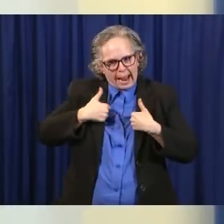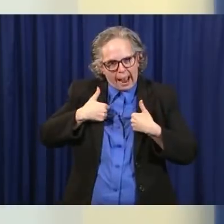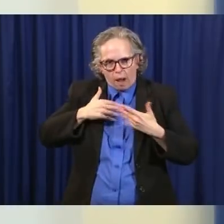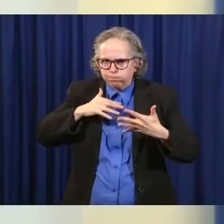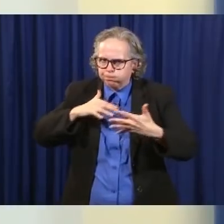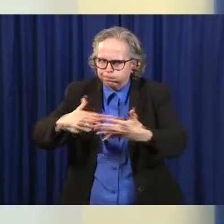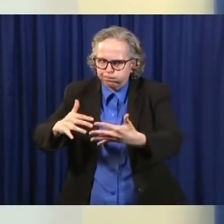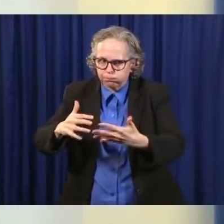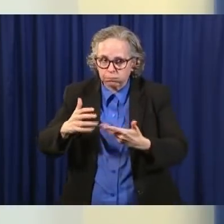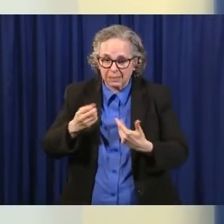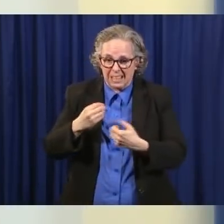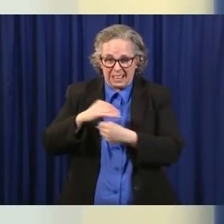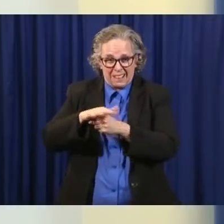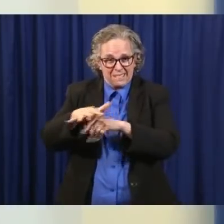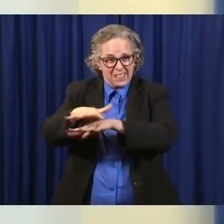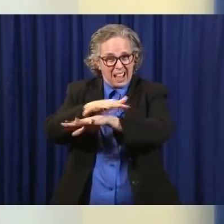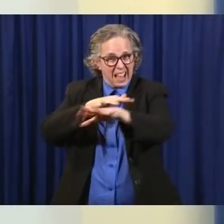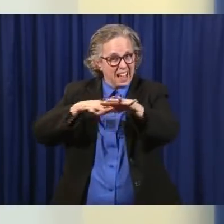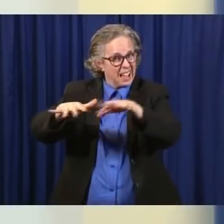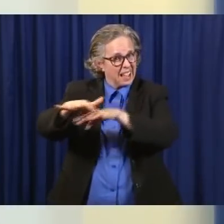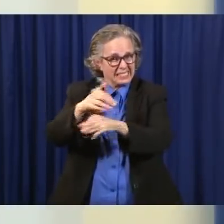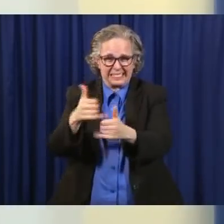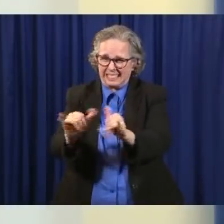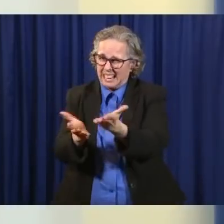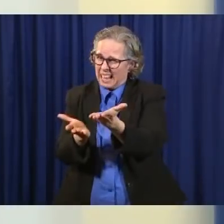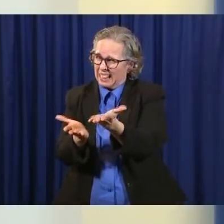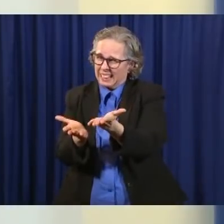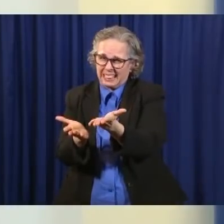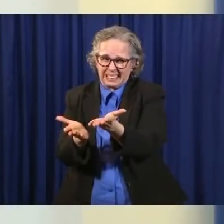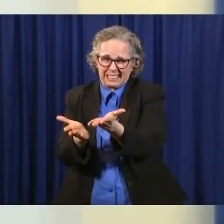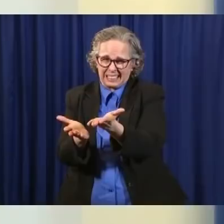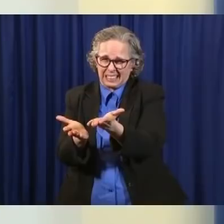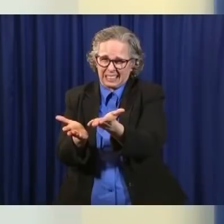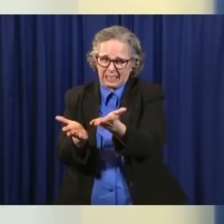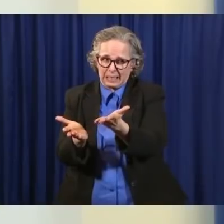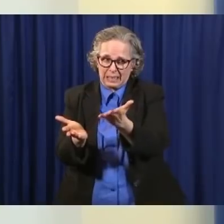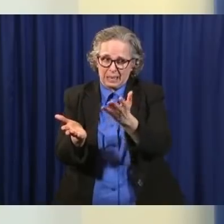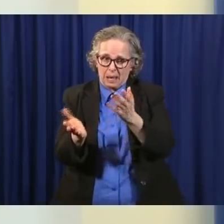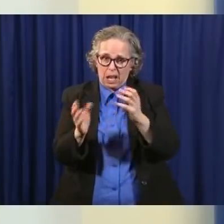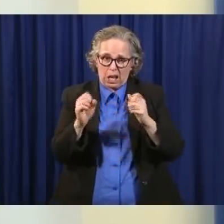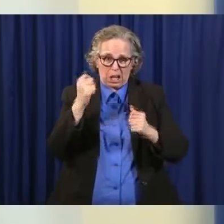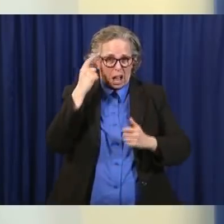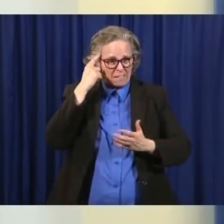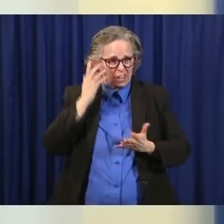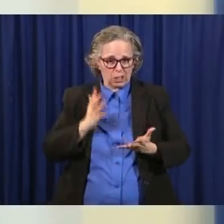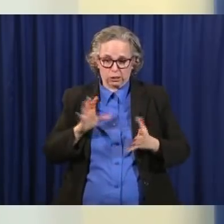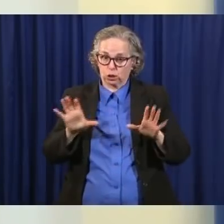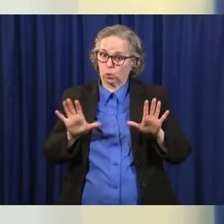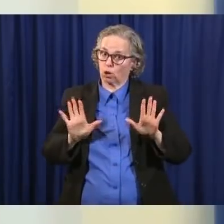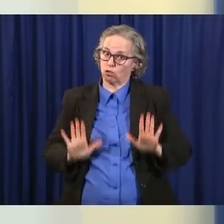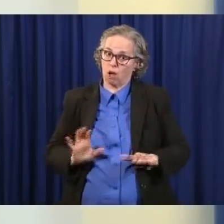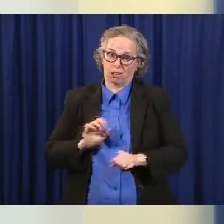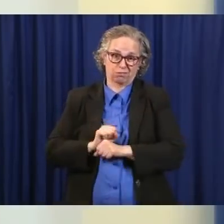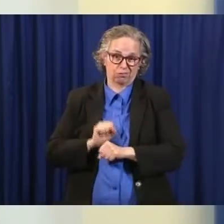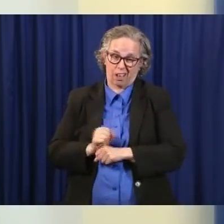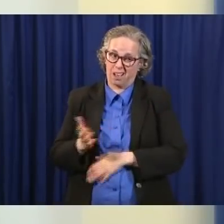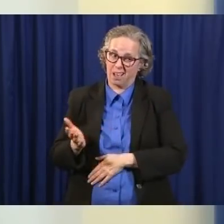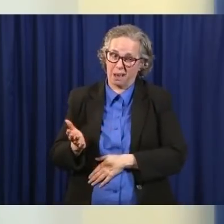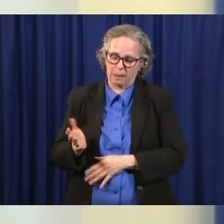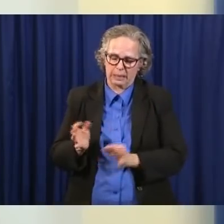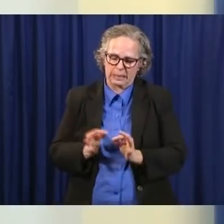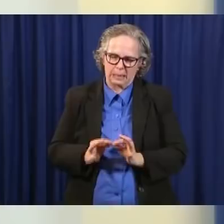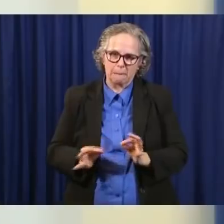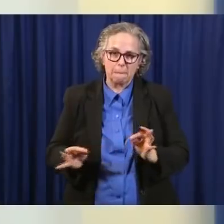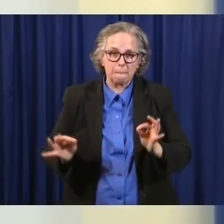I like to say, and I know the governor's been doing a very nice job of this, it's very important that we remember that